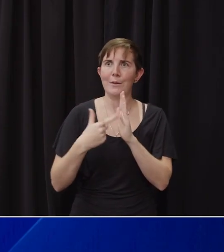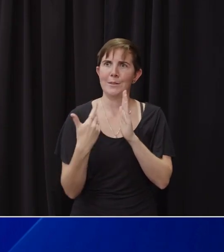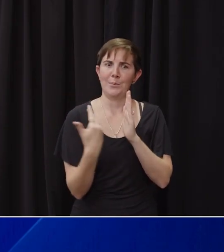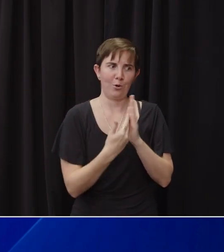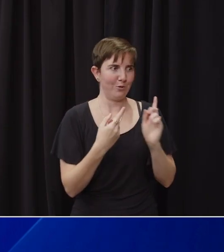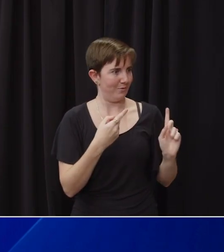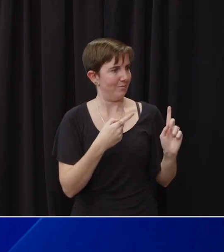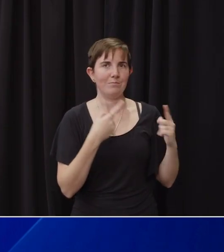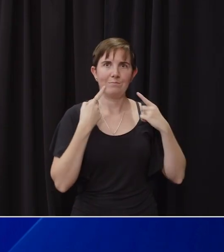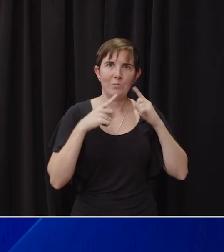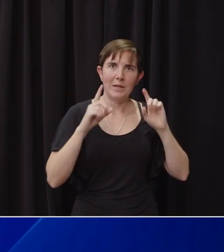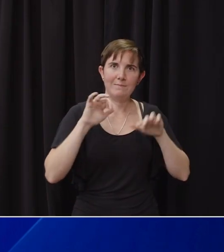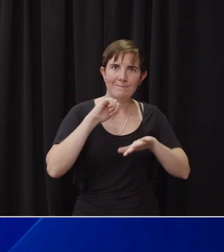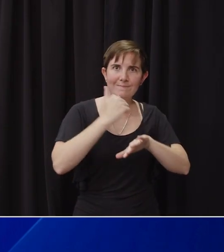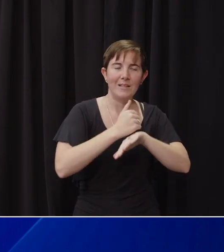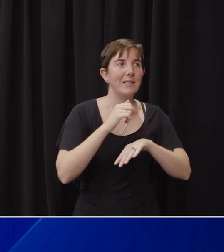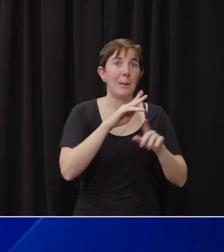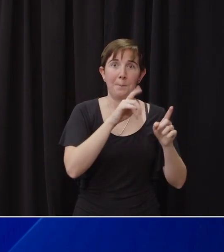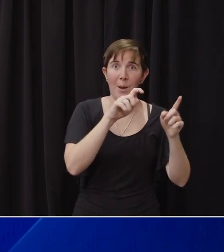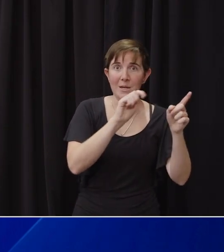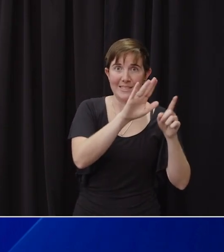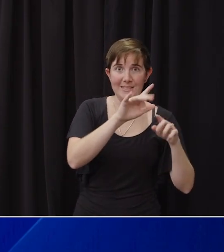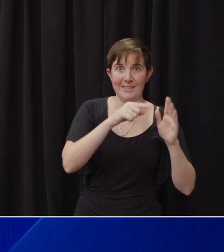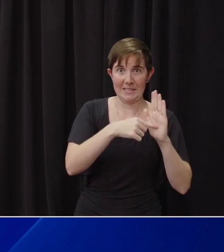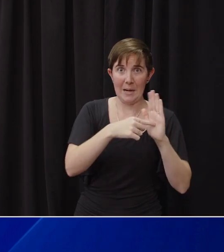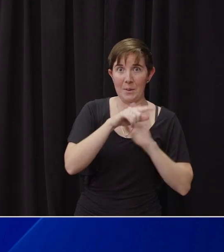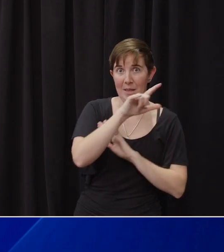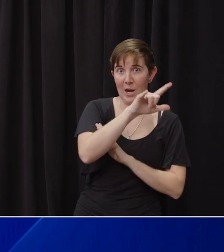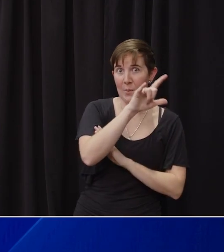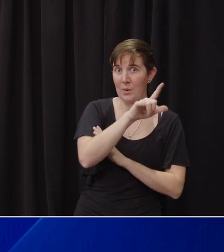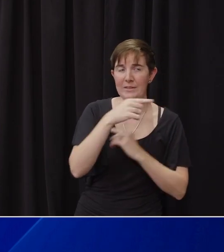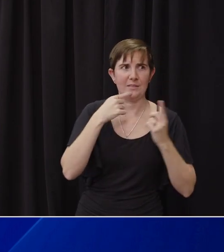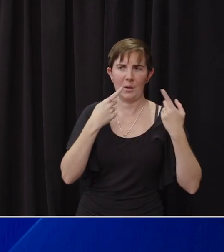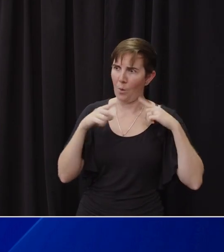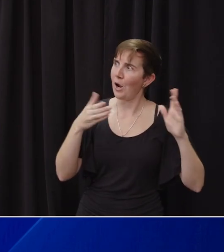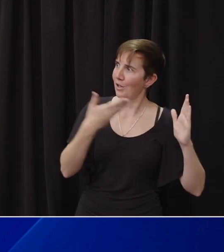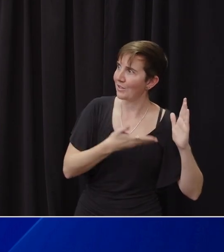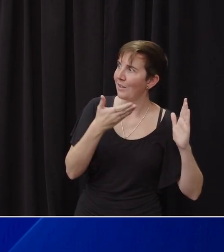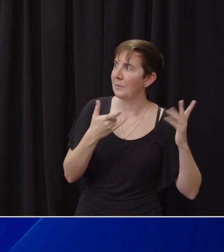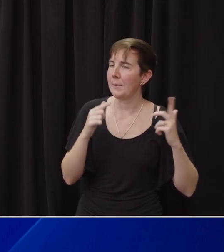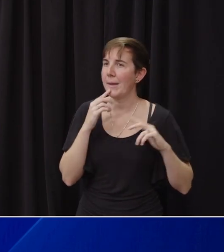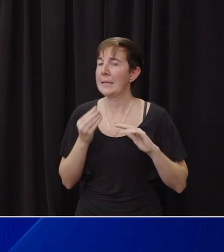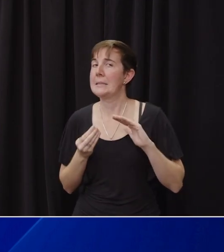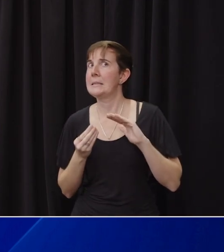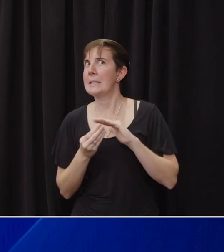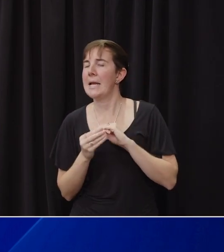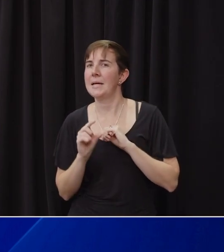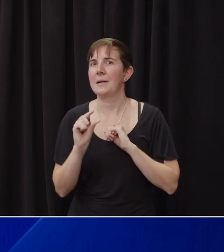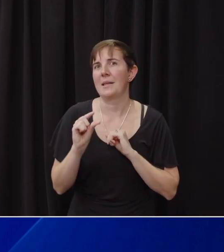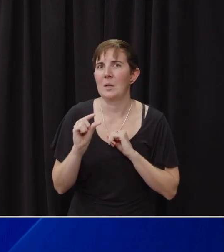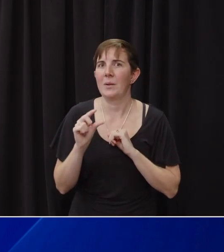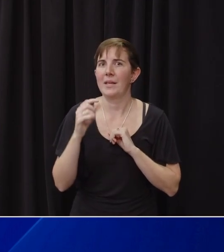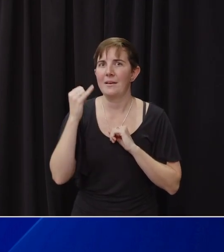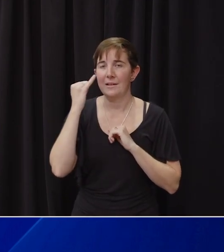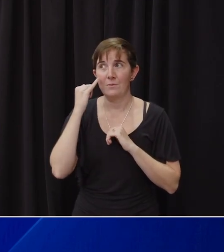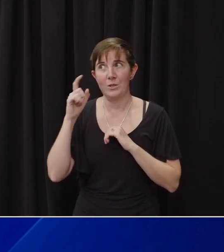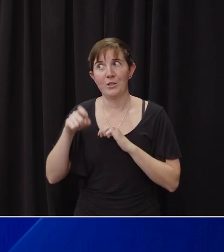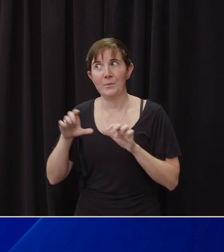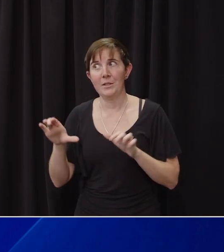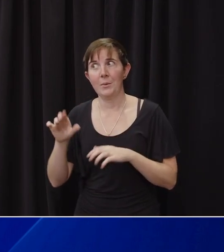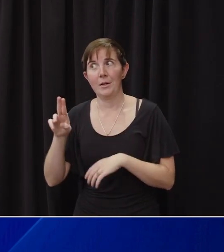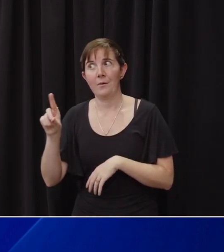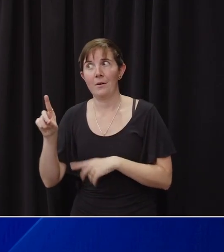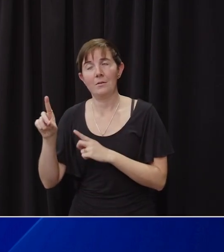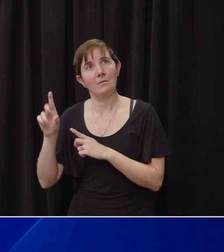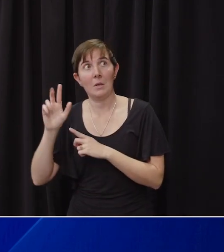points that this can happen, like Bart's example in the airport. But kind of being sneaky about it, as long as we know we should be doing it, maybe would